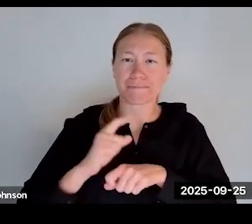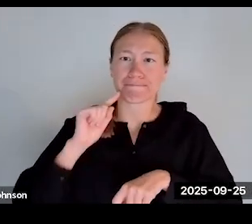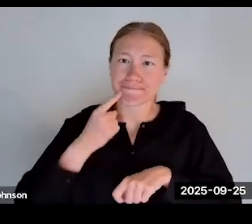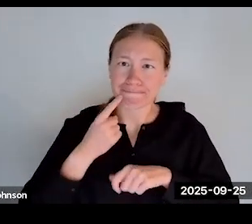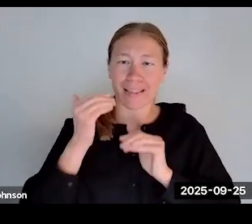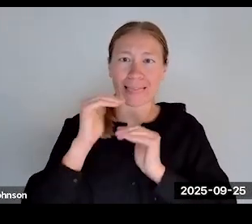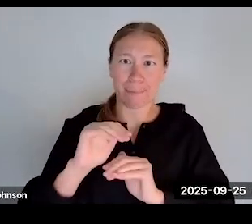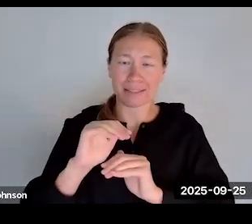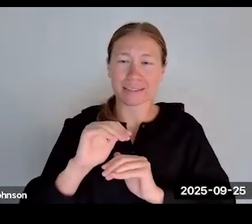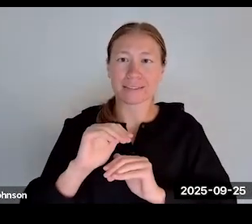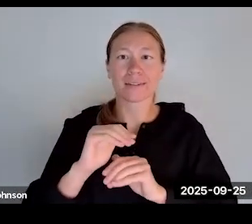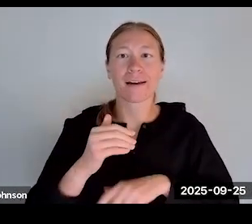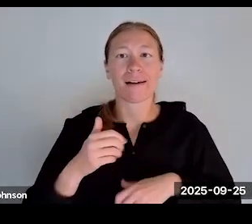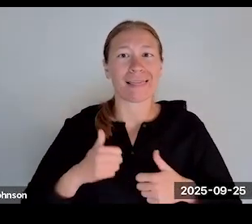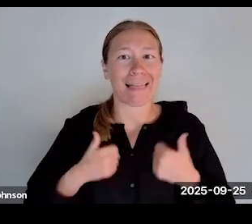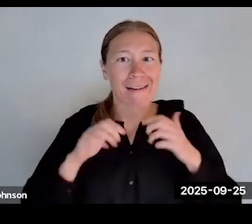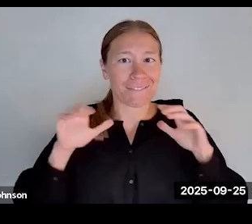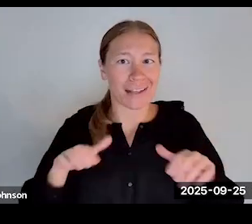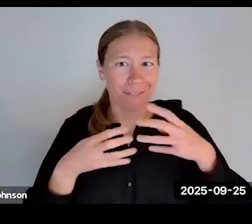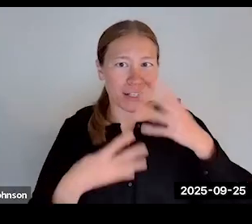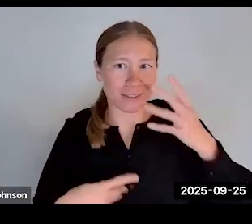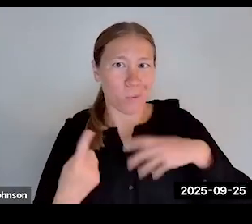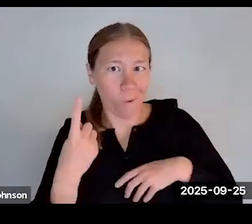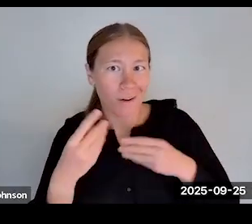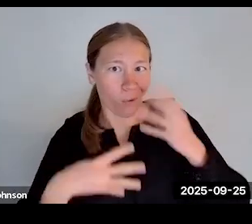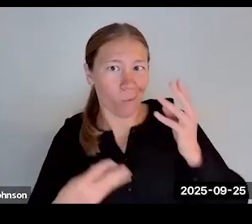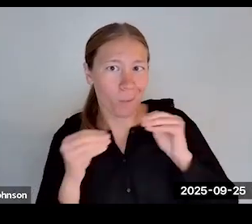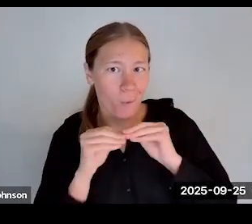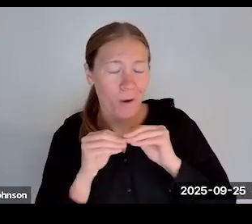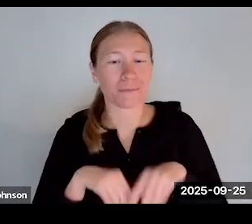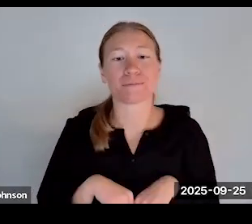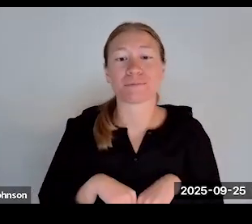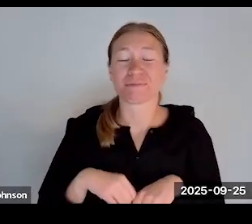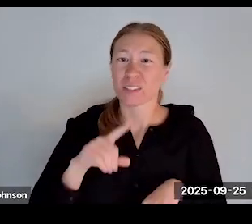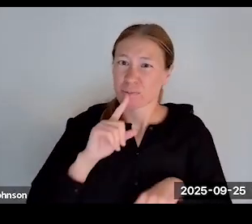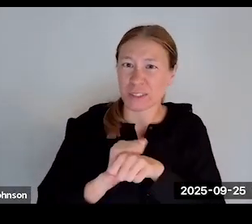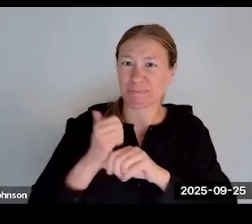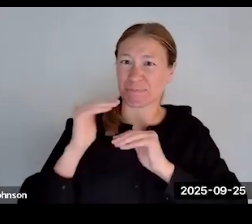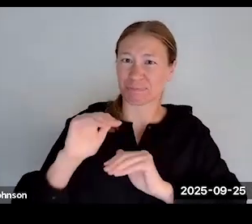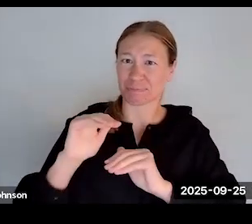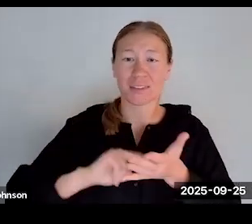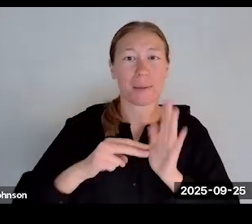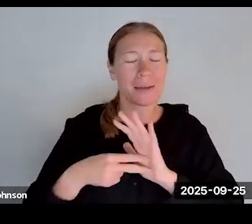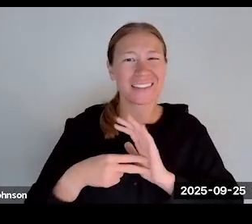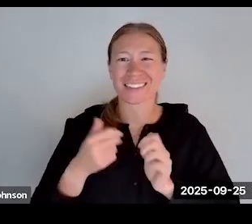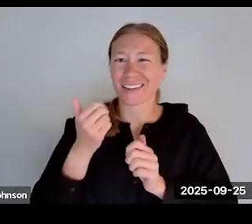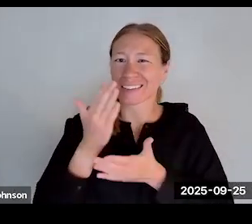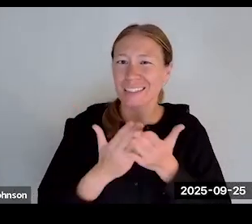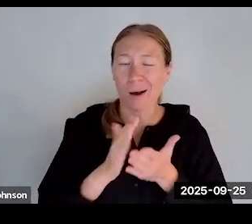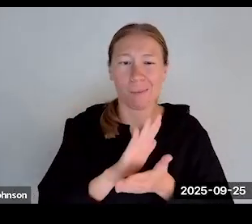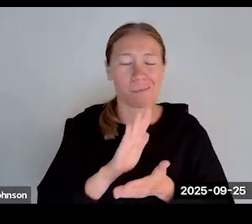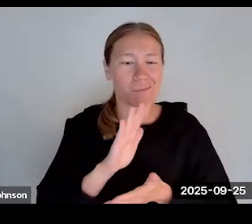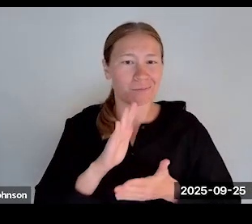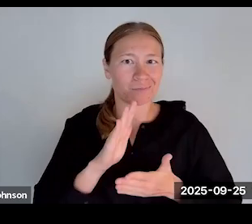more major life activities. Substantially limited means that some aspect of a person's daily life